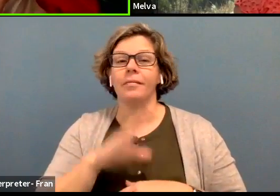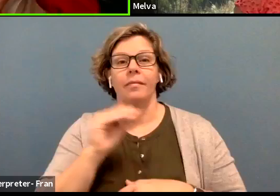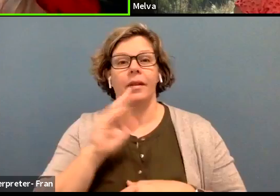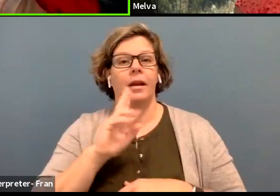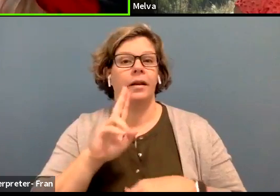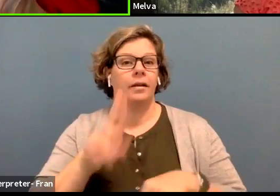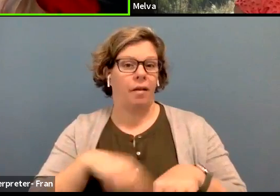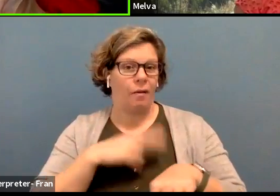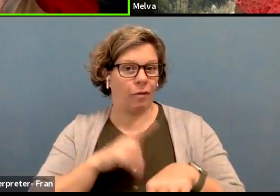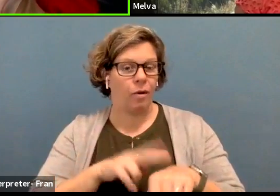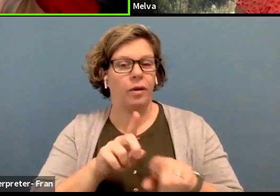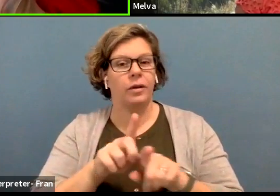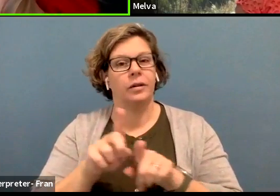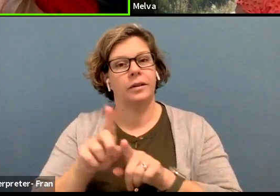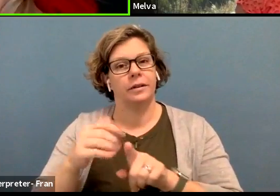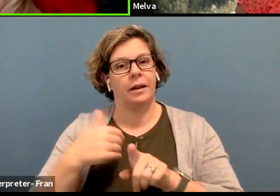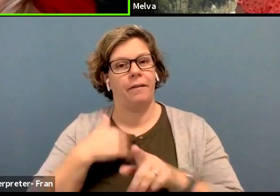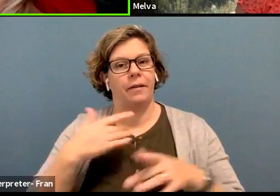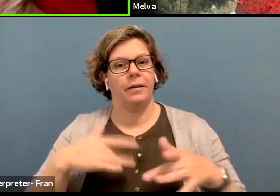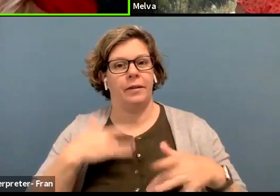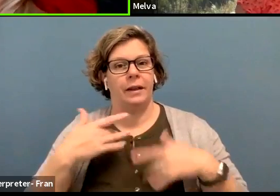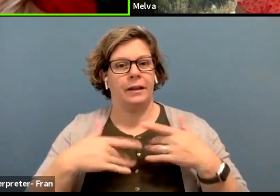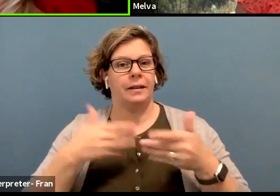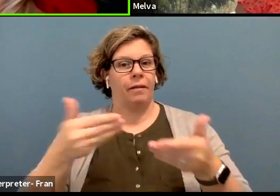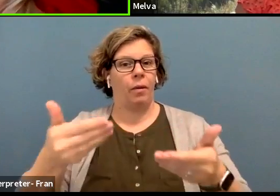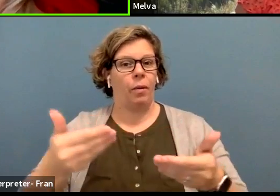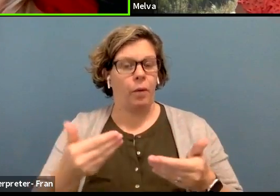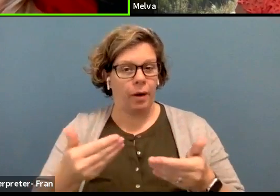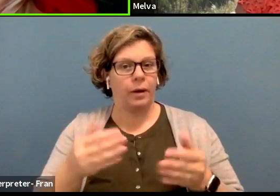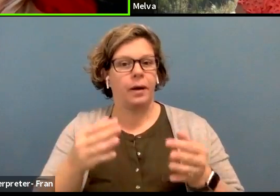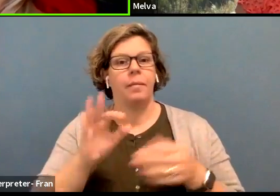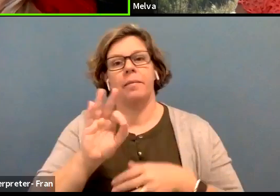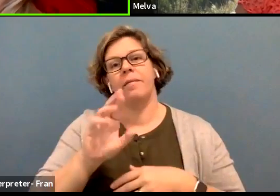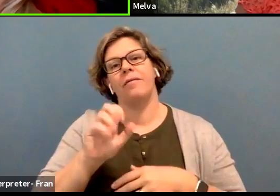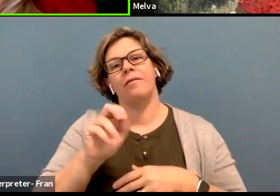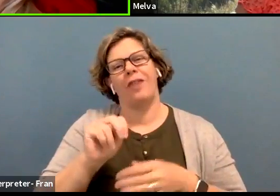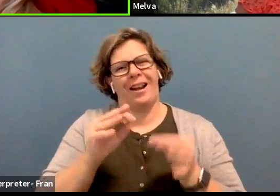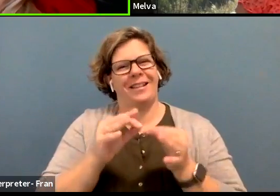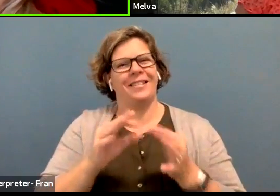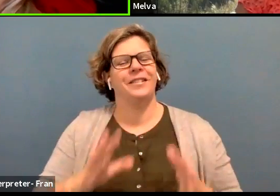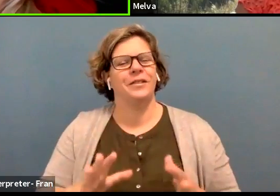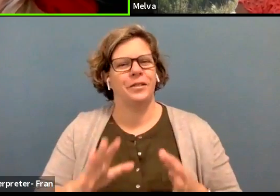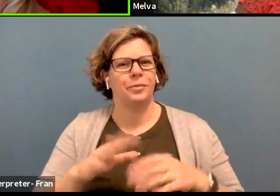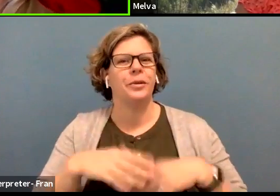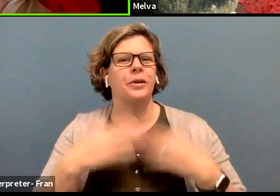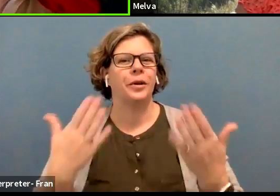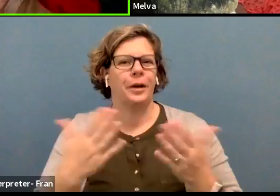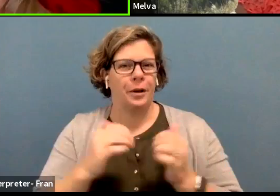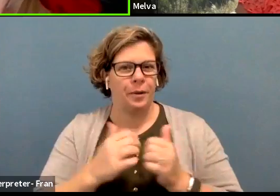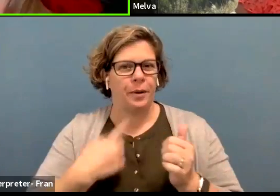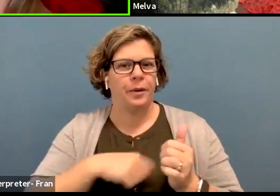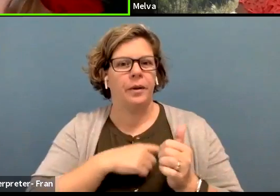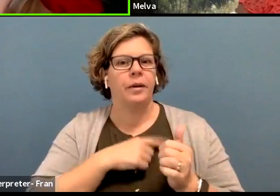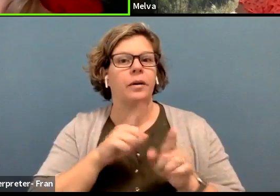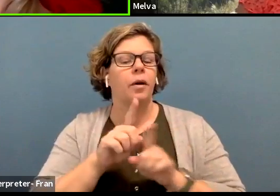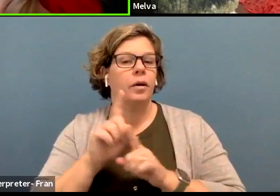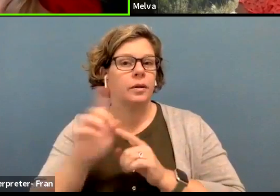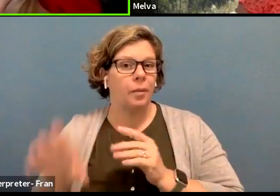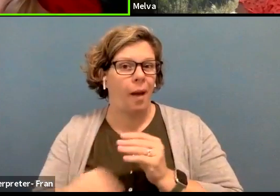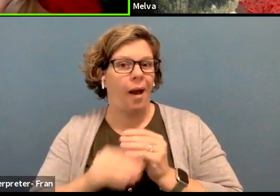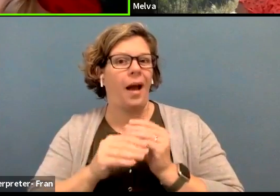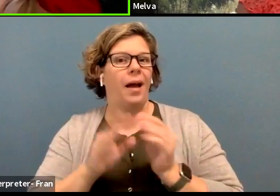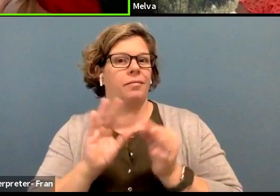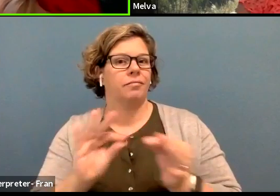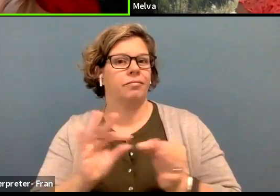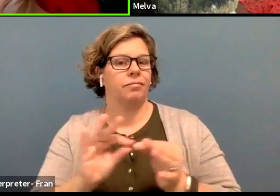course, we also are excited to welcome back Fran, our American Sign Language interpreter. I will also note